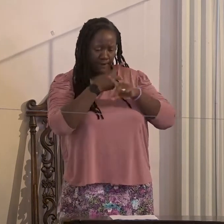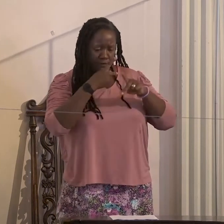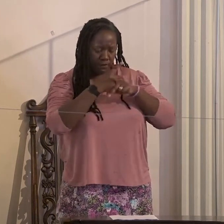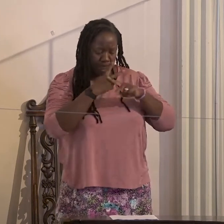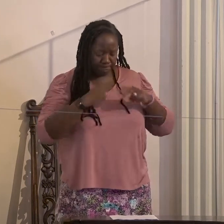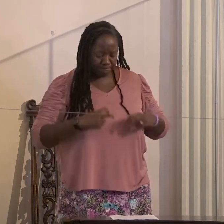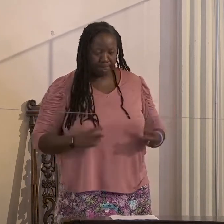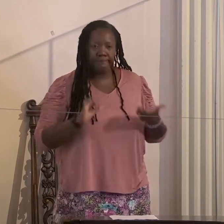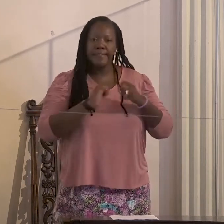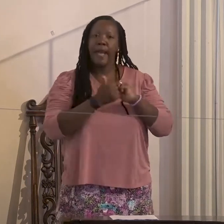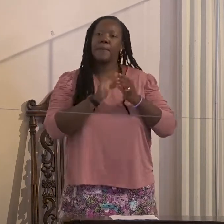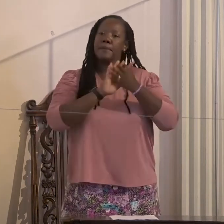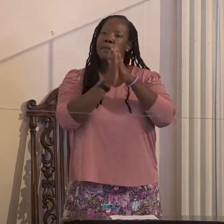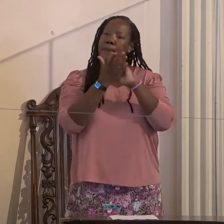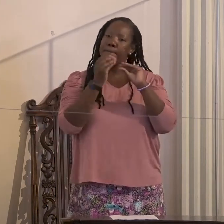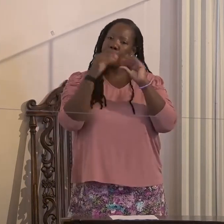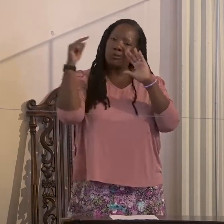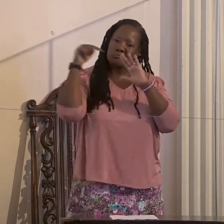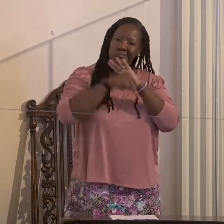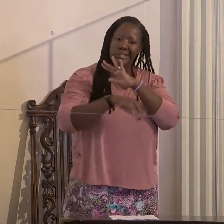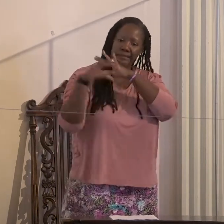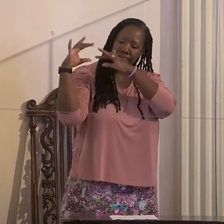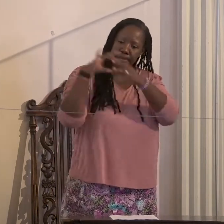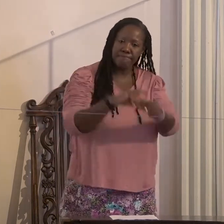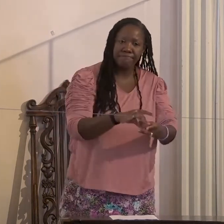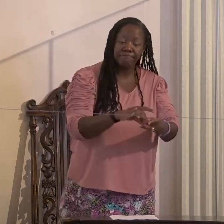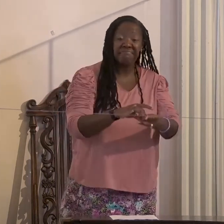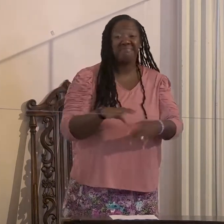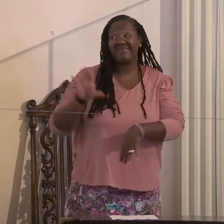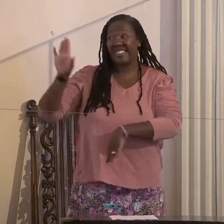new ways of being. These are his words.